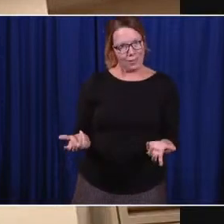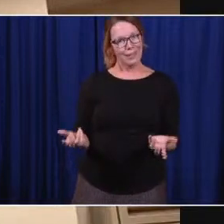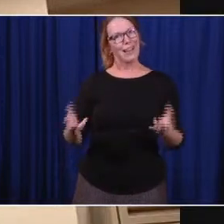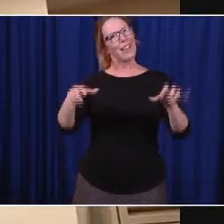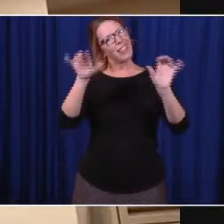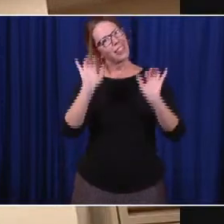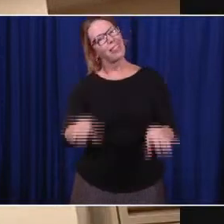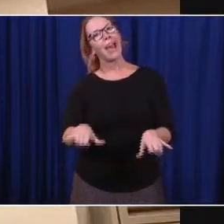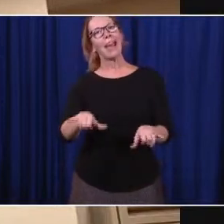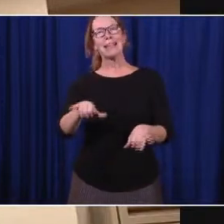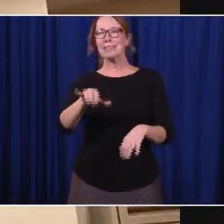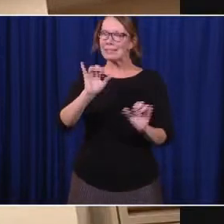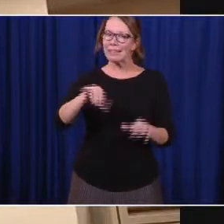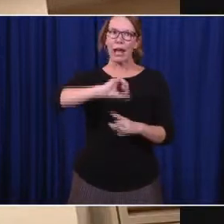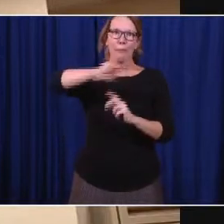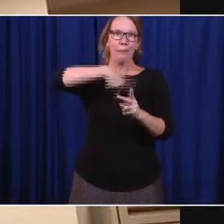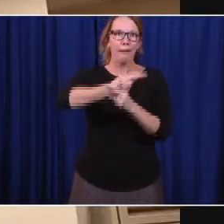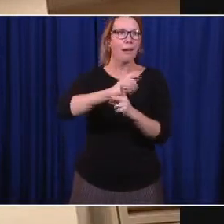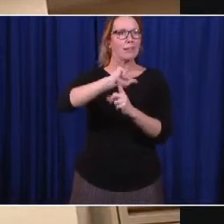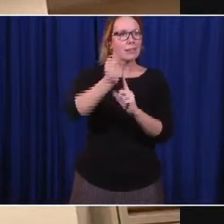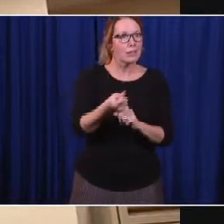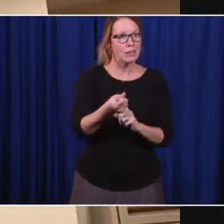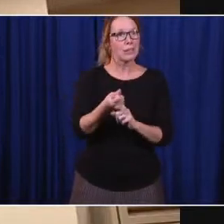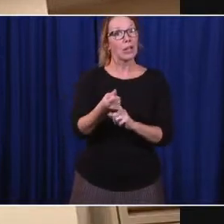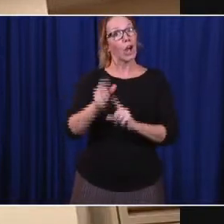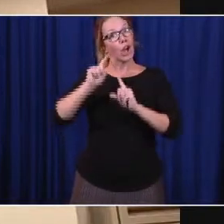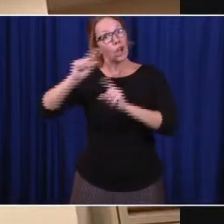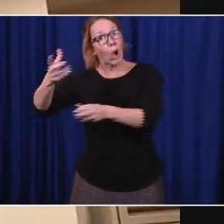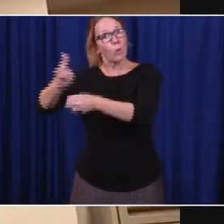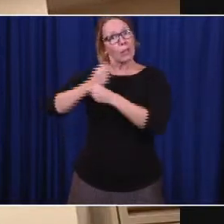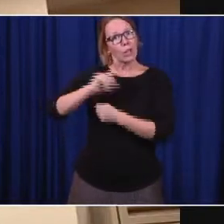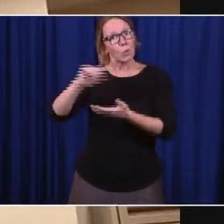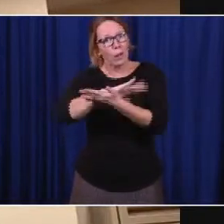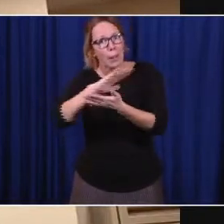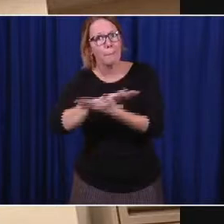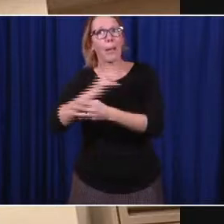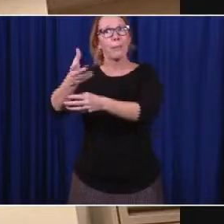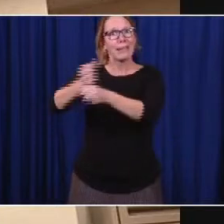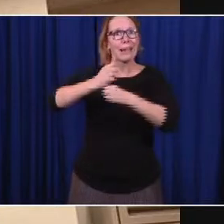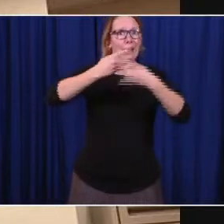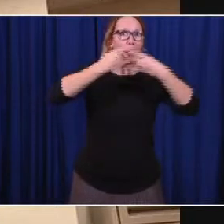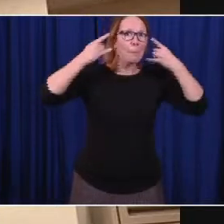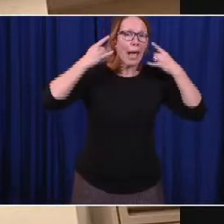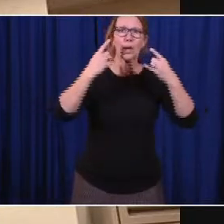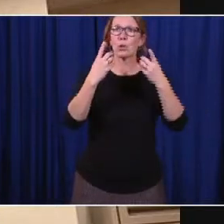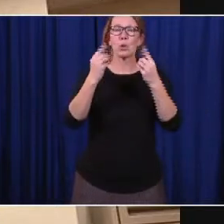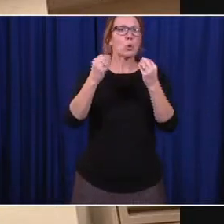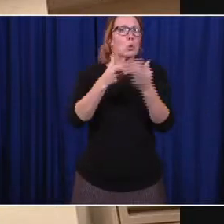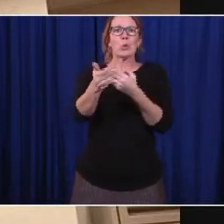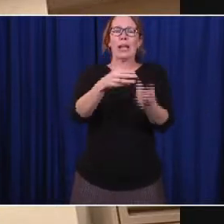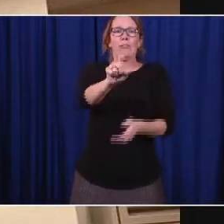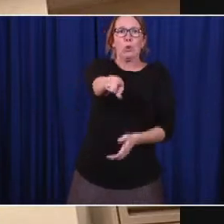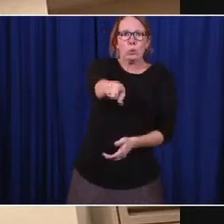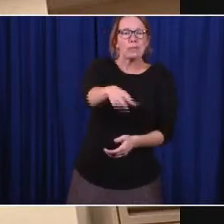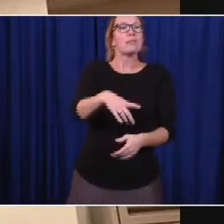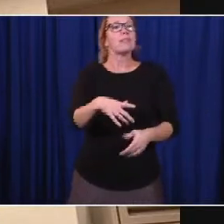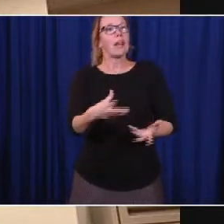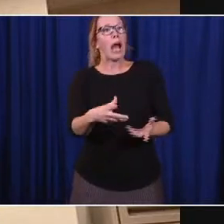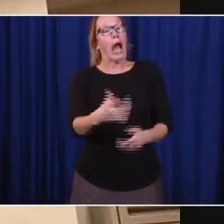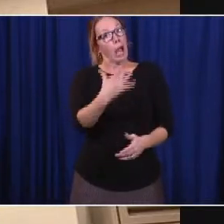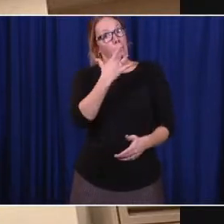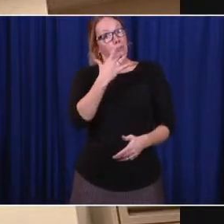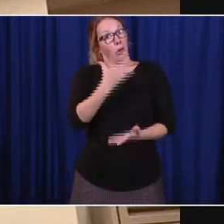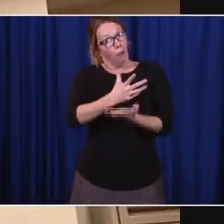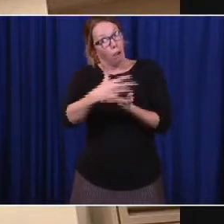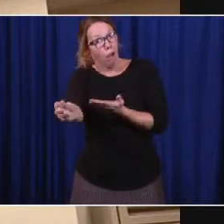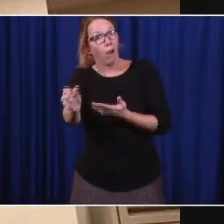now for us. Run out there and go get your toilet paper, go get your masks, go get whatever you need. I would rather see us honestly run out of toilet